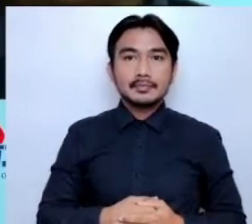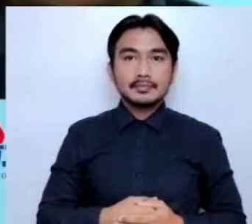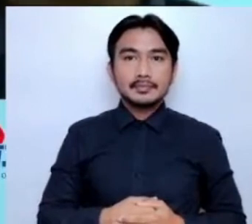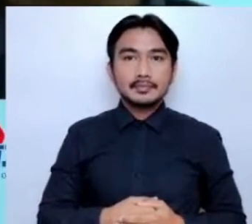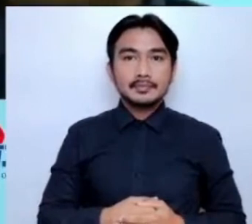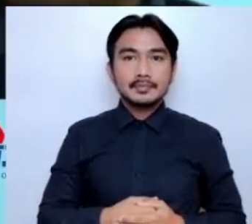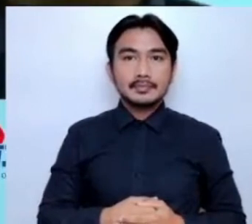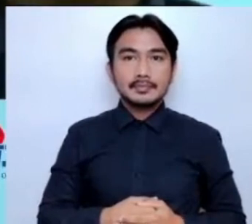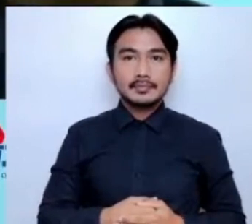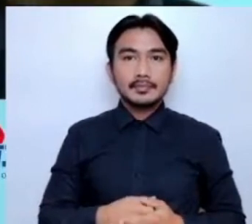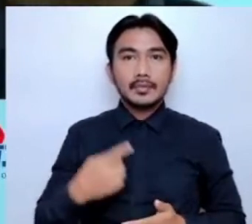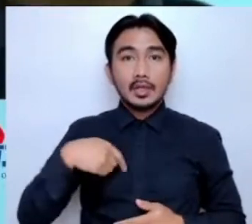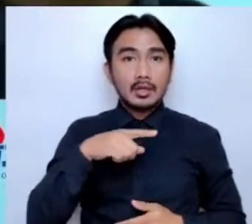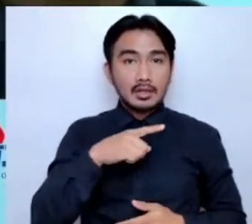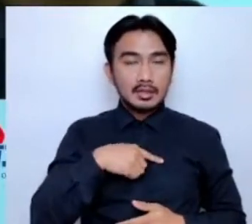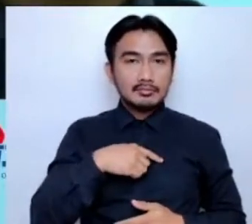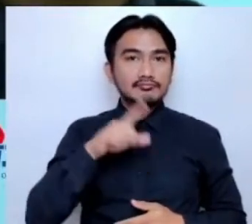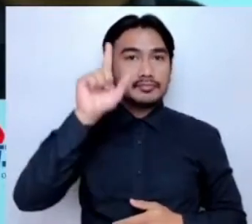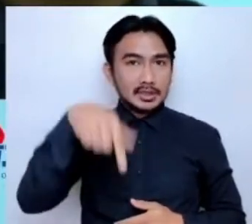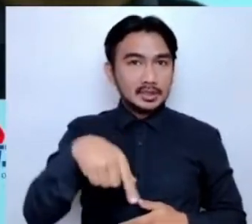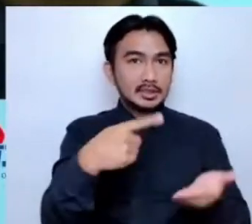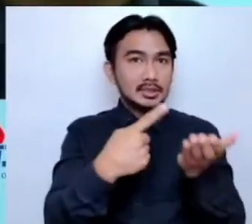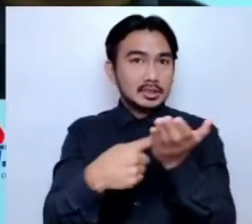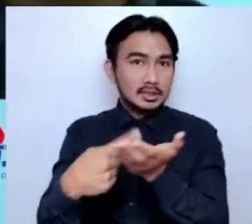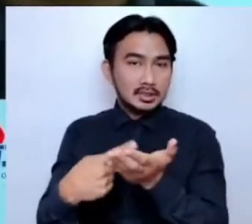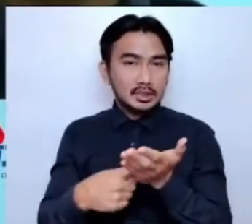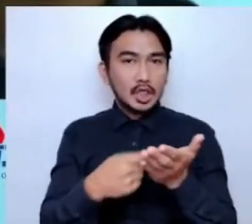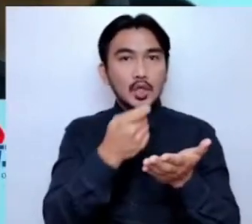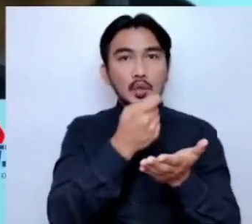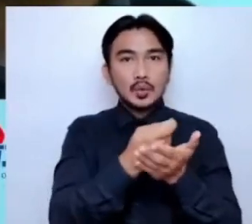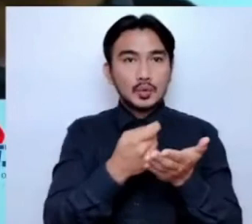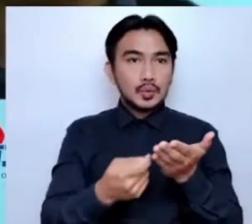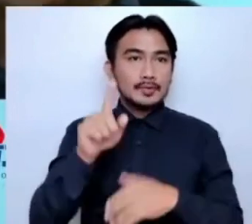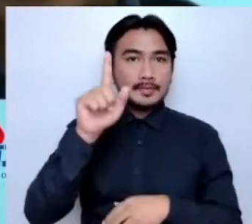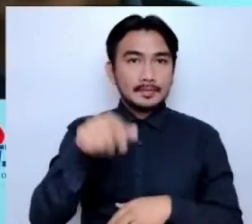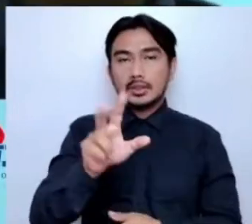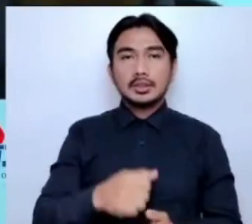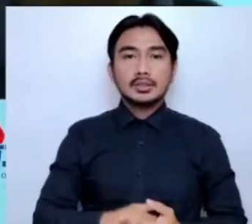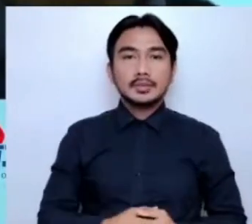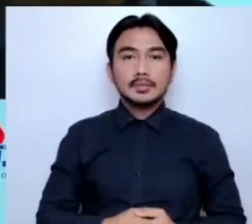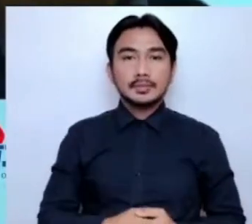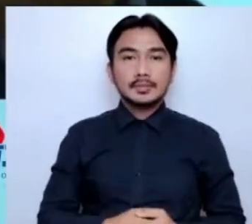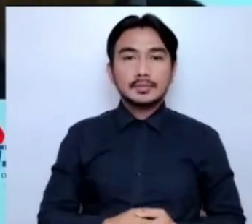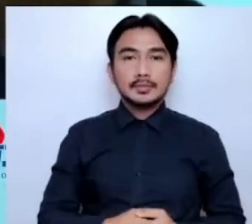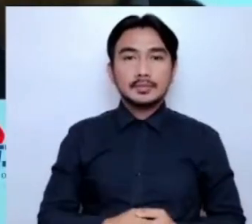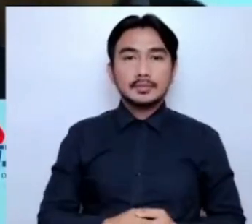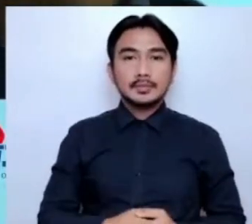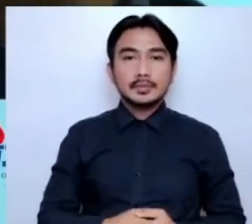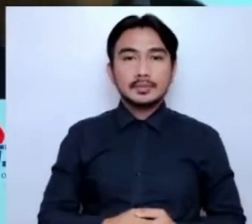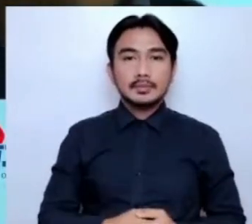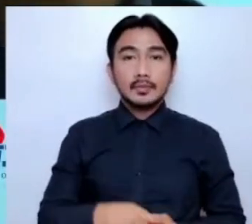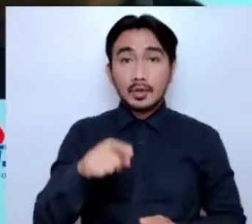will discuss more of these tools in episode 3. Want to know more about